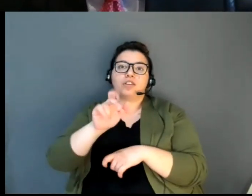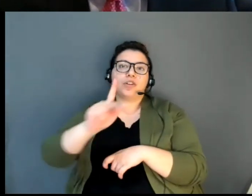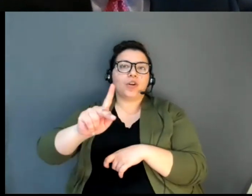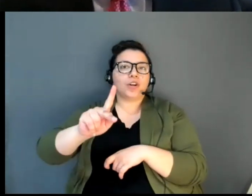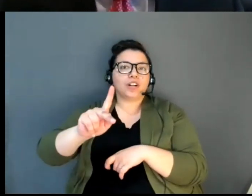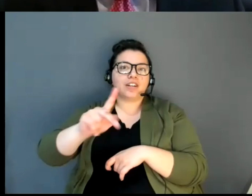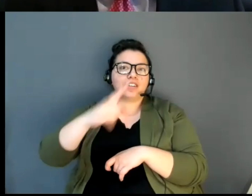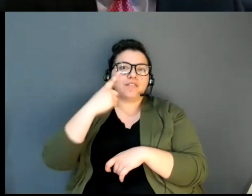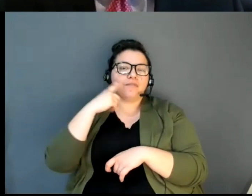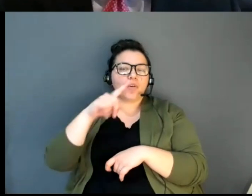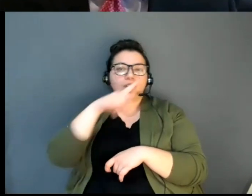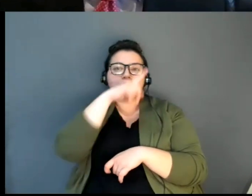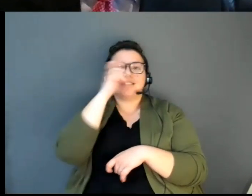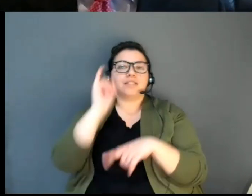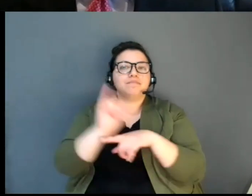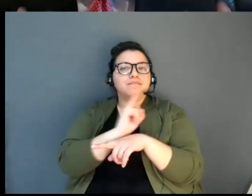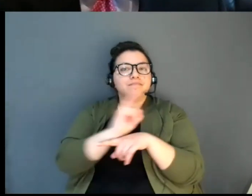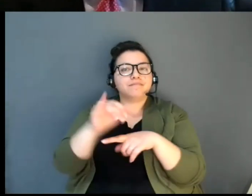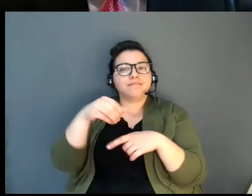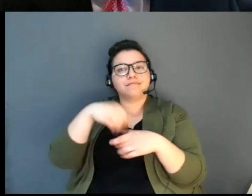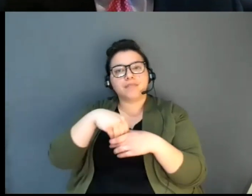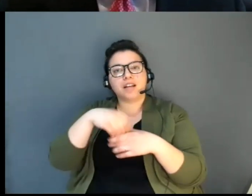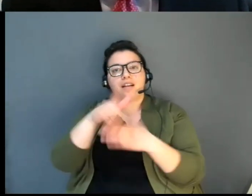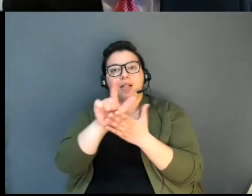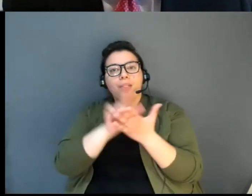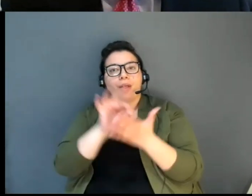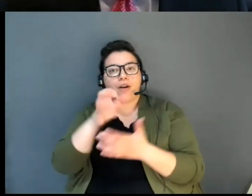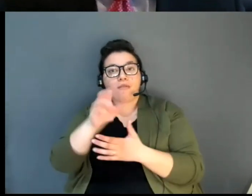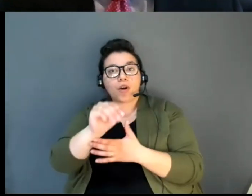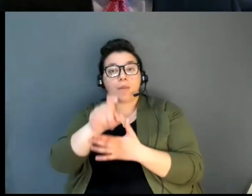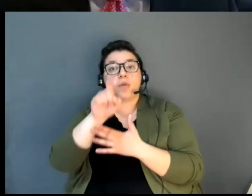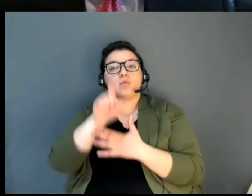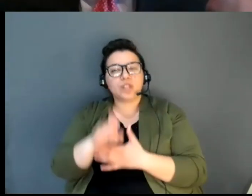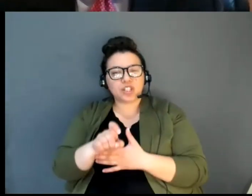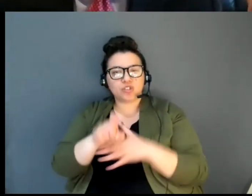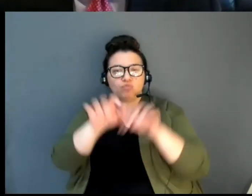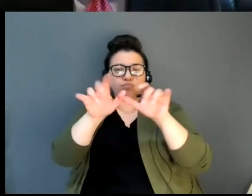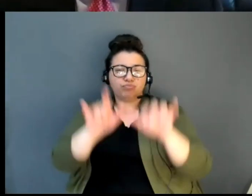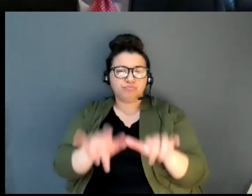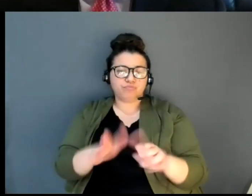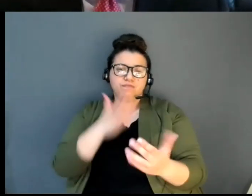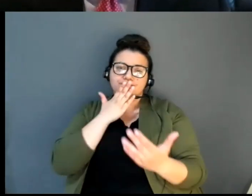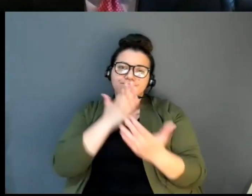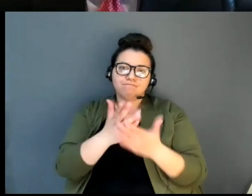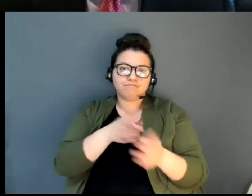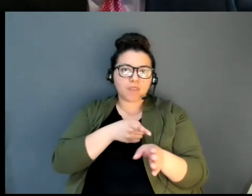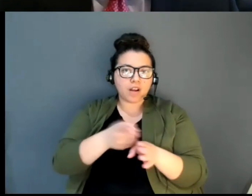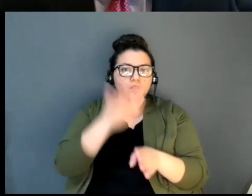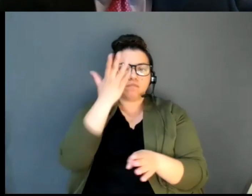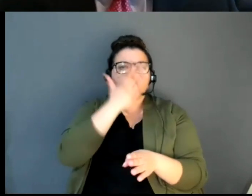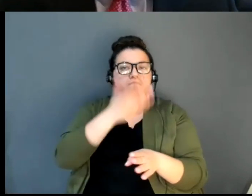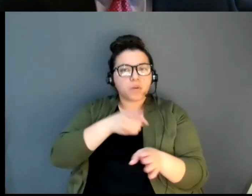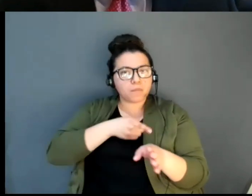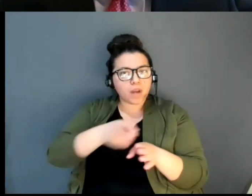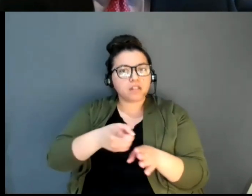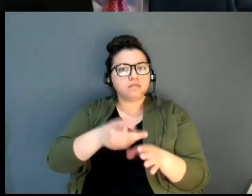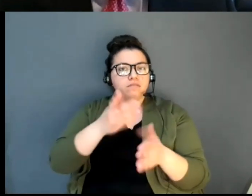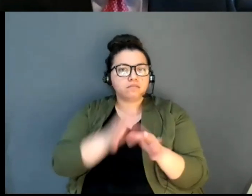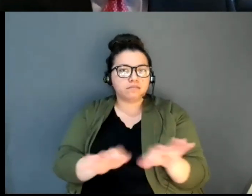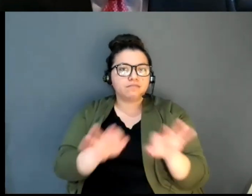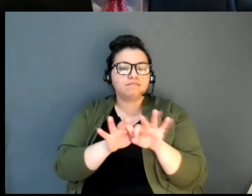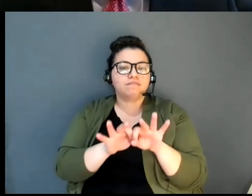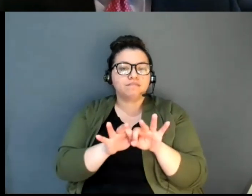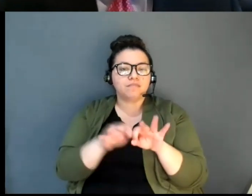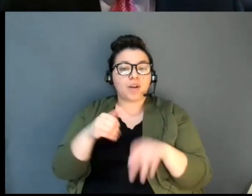right? And you got to look your best on paper and in person. So that's what we cover. We have two great guests today, Leonard Tengco and